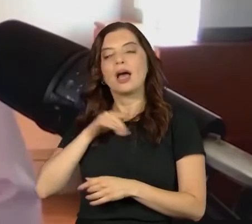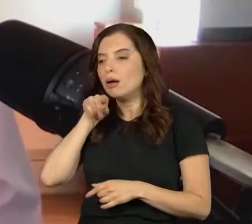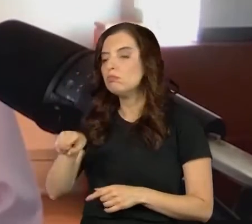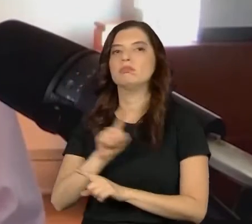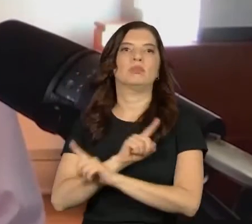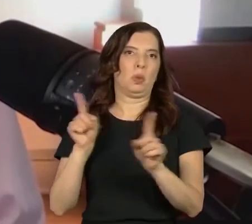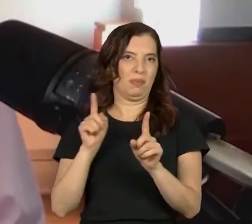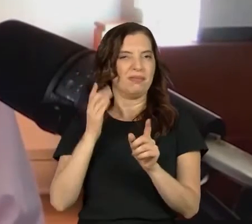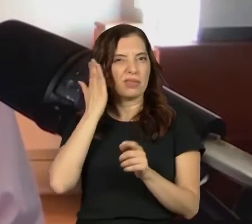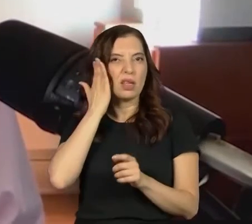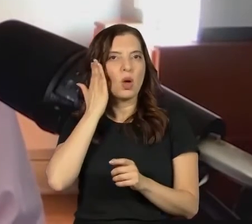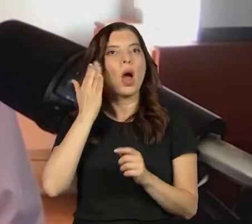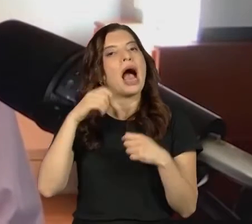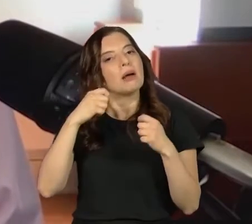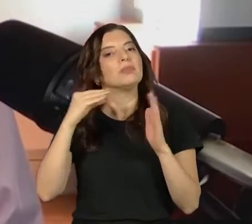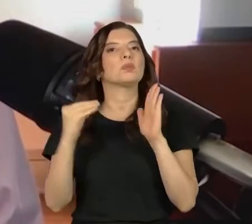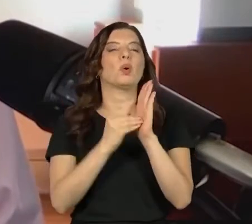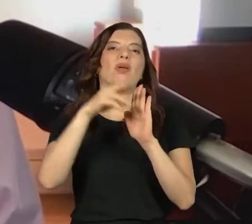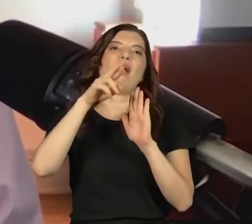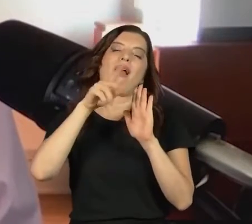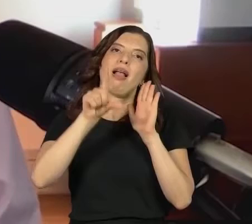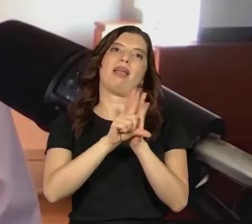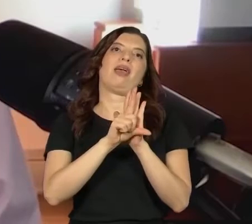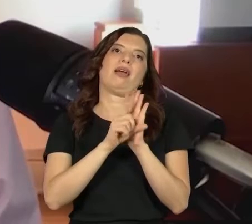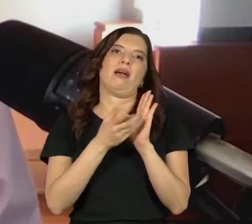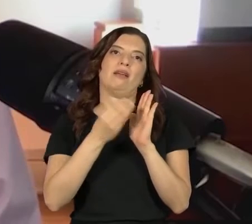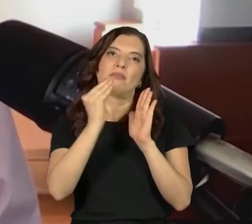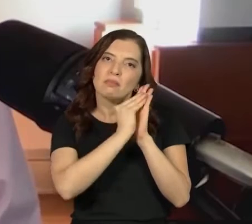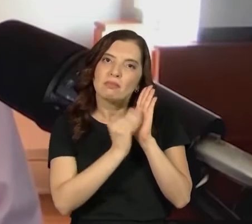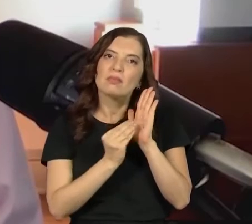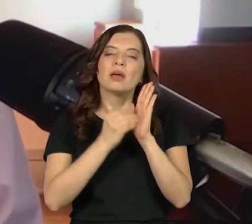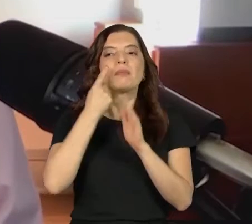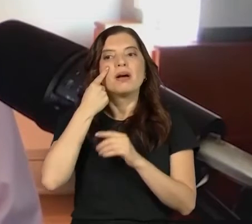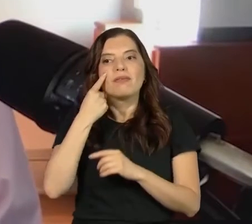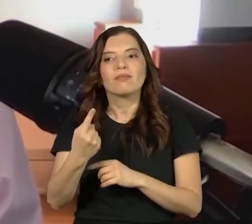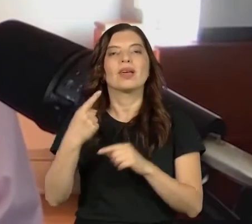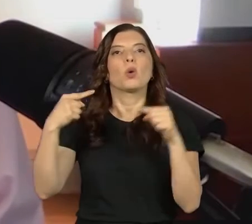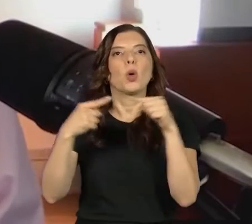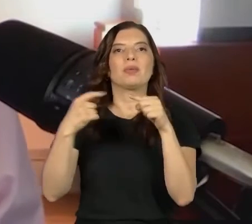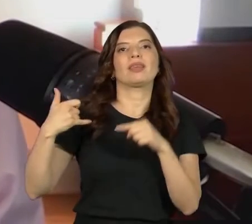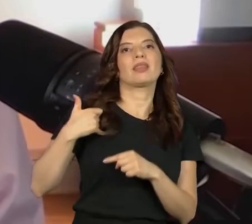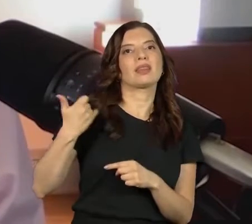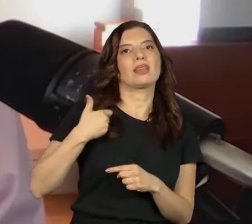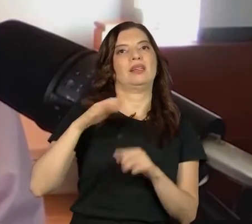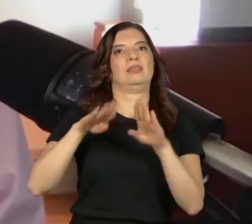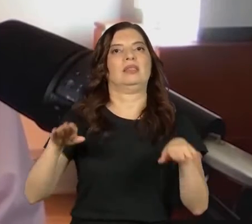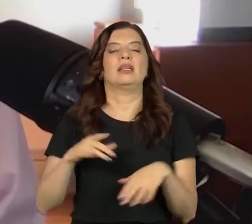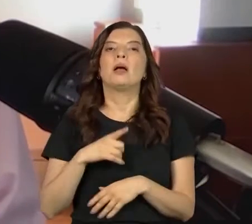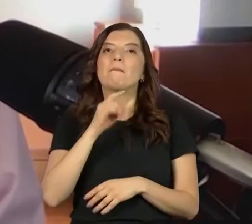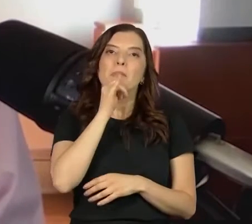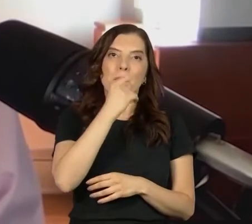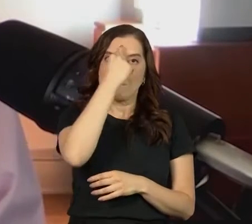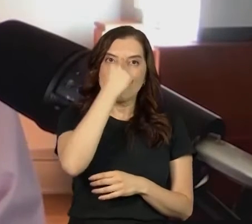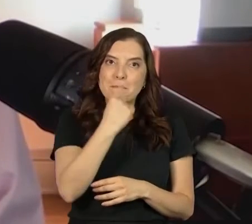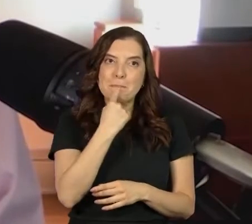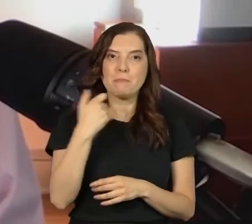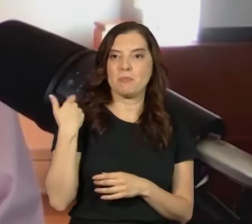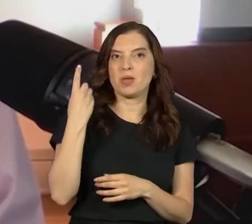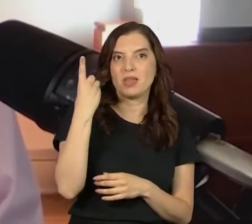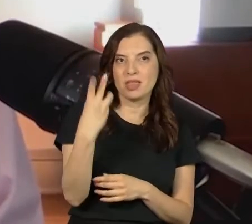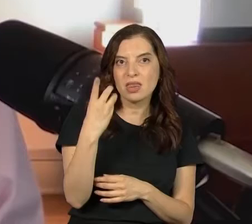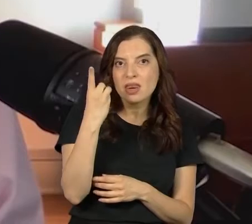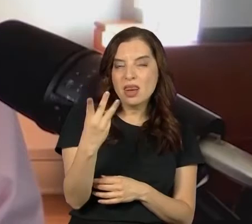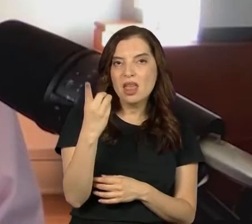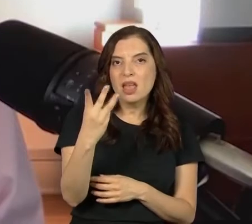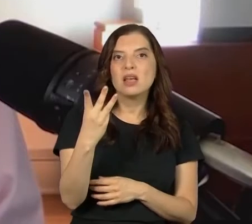But really what we need is the law. Really what we need is age verification. Right now, the legal age for opening accounts